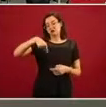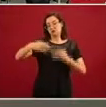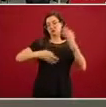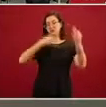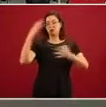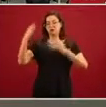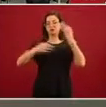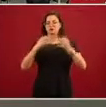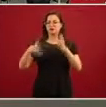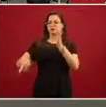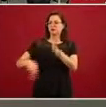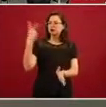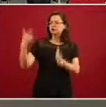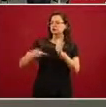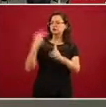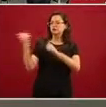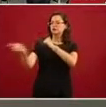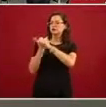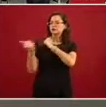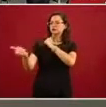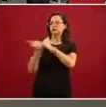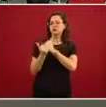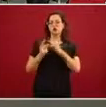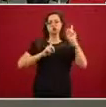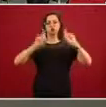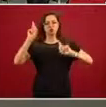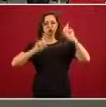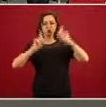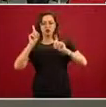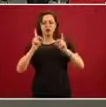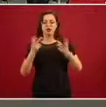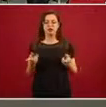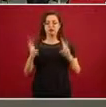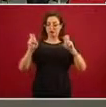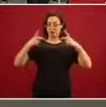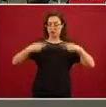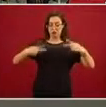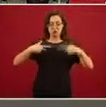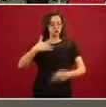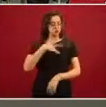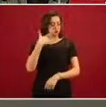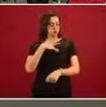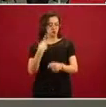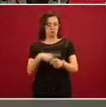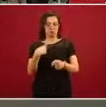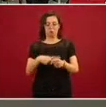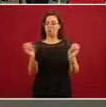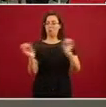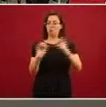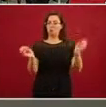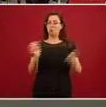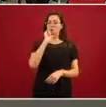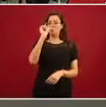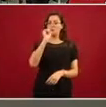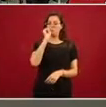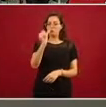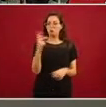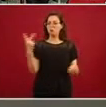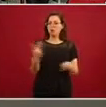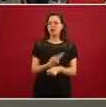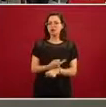We've had we'll have doubts from the public regarding cases that